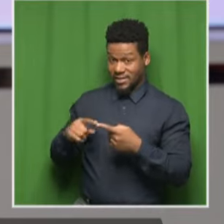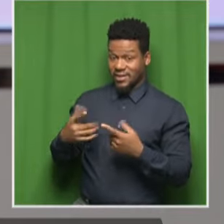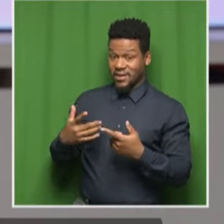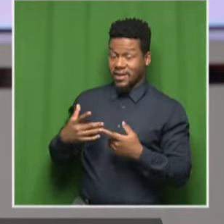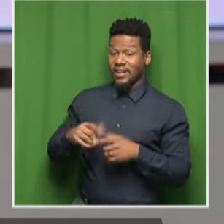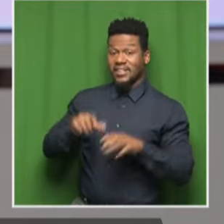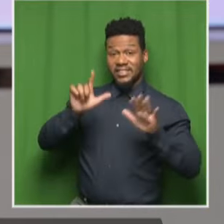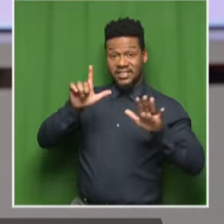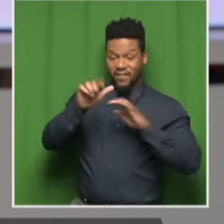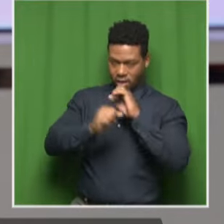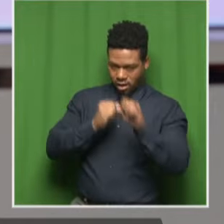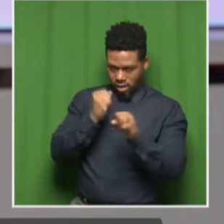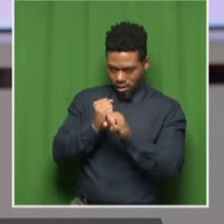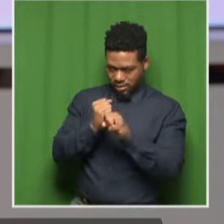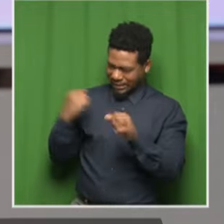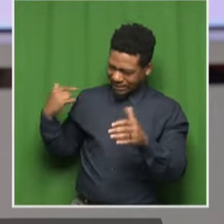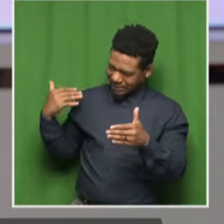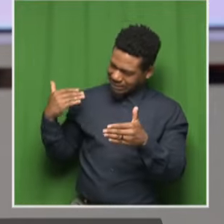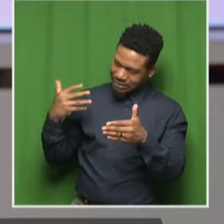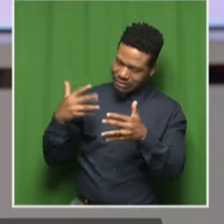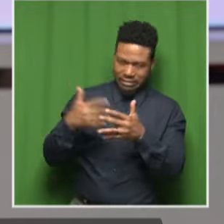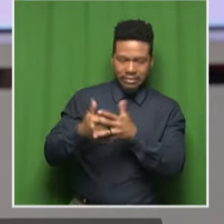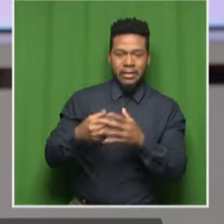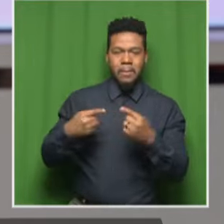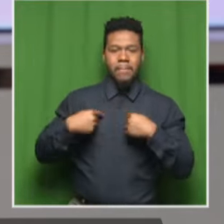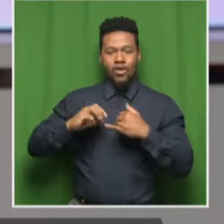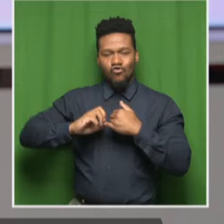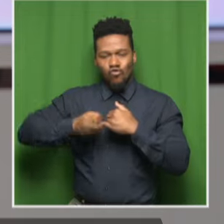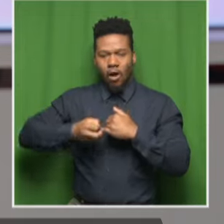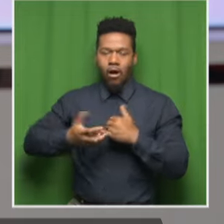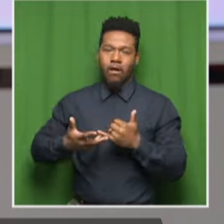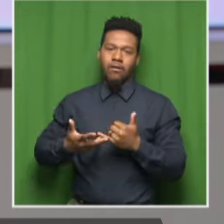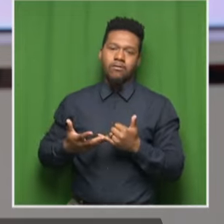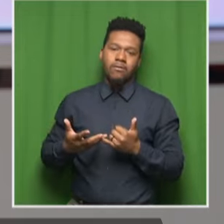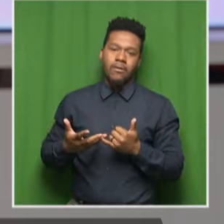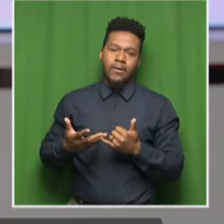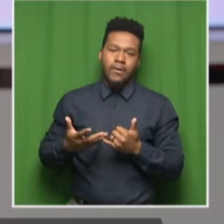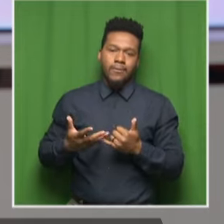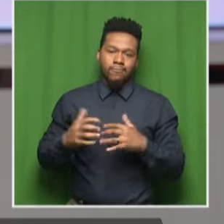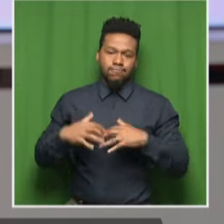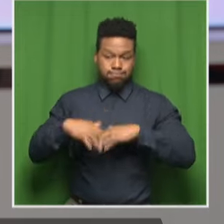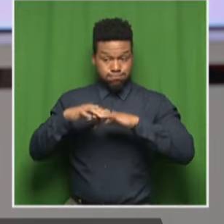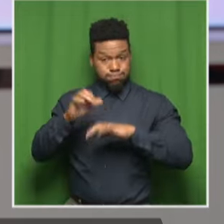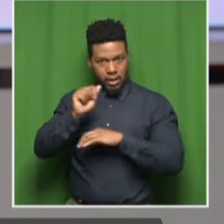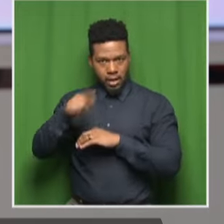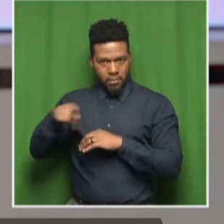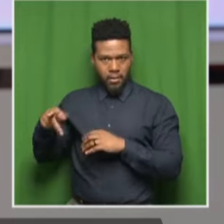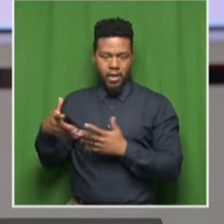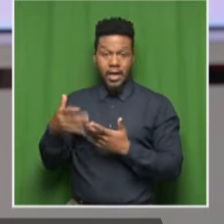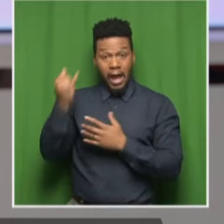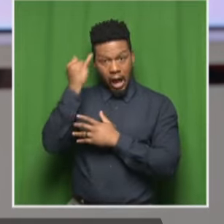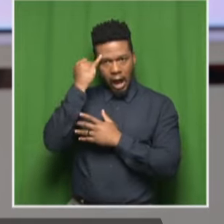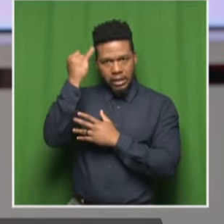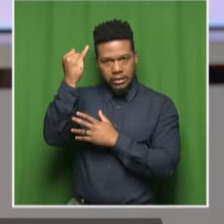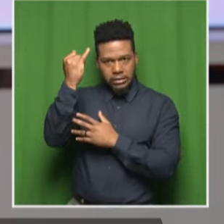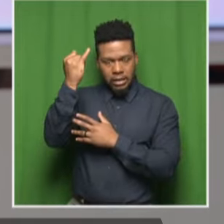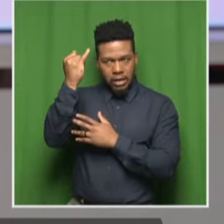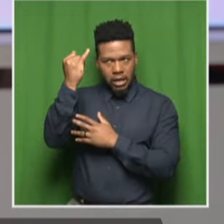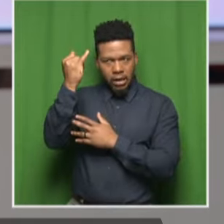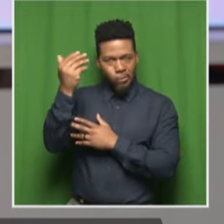7 years to get to this point. And obviously, with an idea, it's never fully